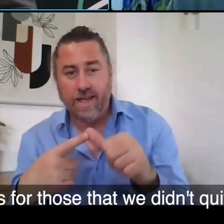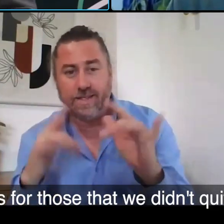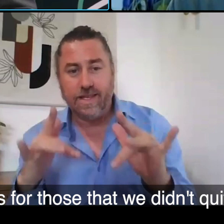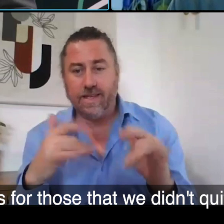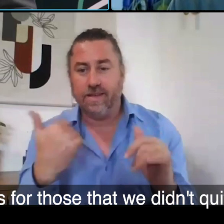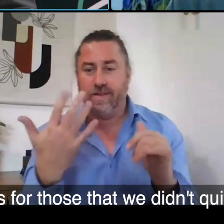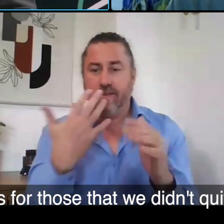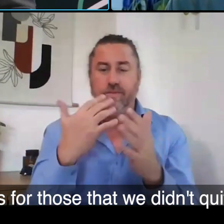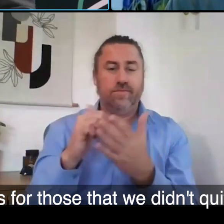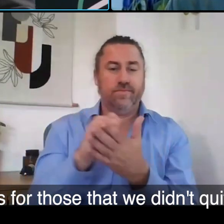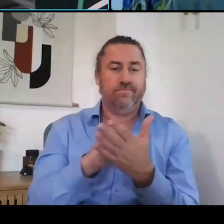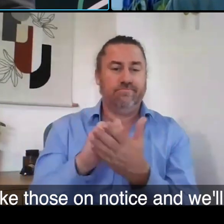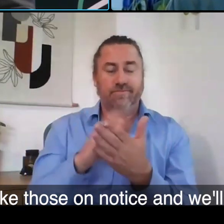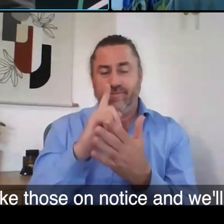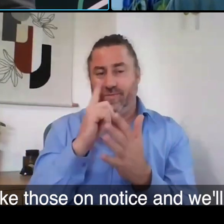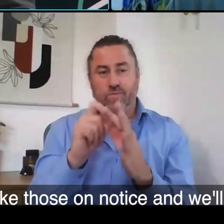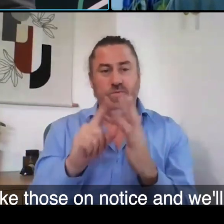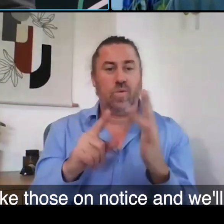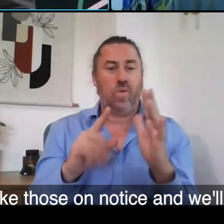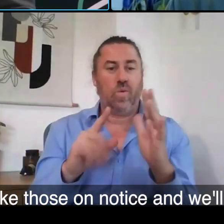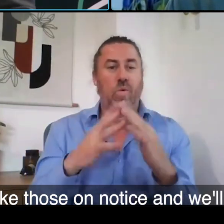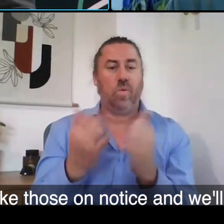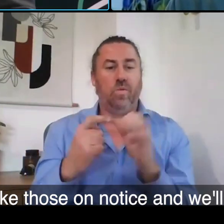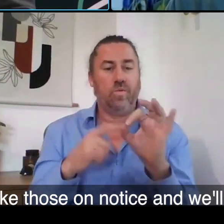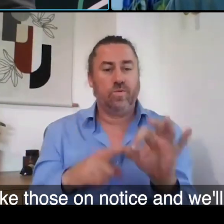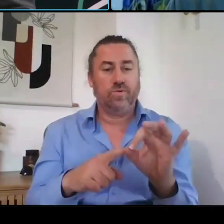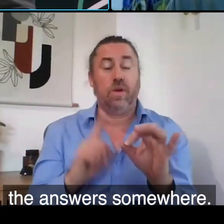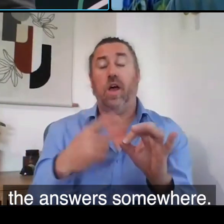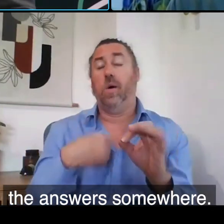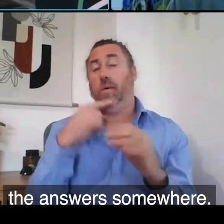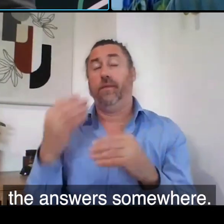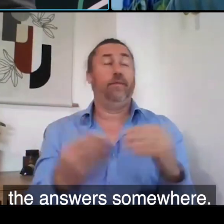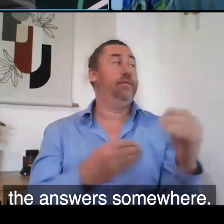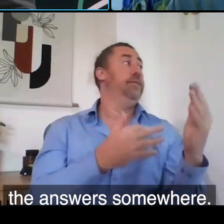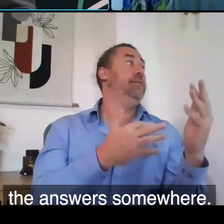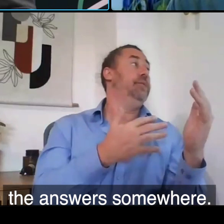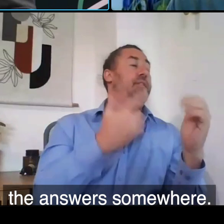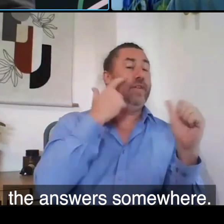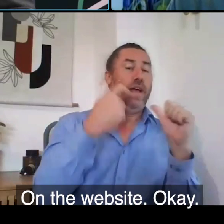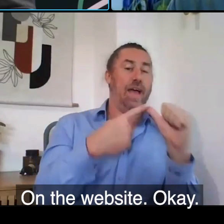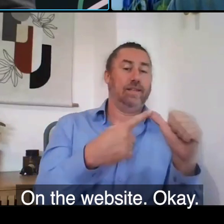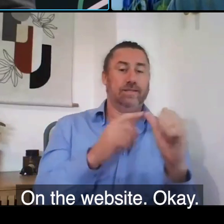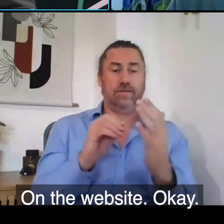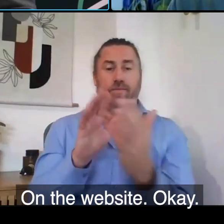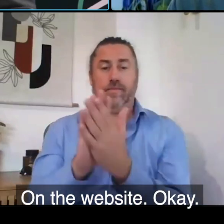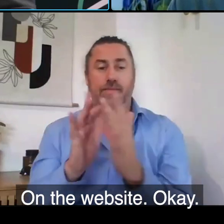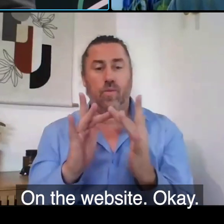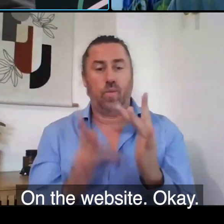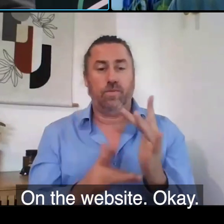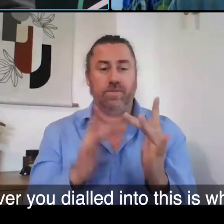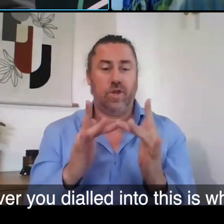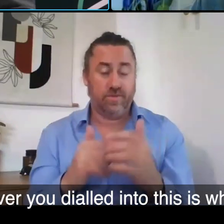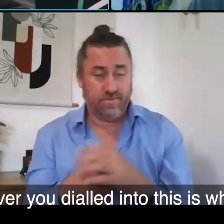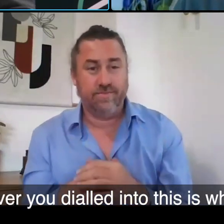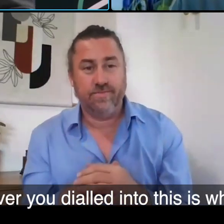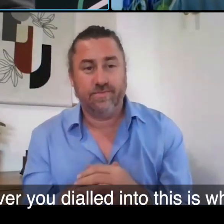that we didn't quite get to, but we'll take those on notice, and we'll be putting the answers somewhere. Website. On the website, yeah. Okay,